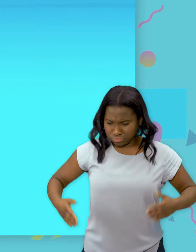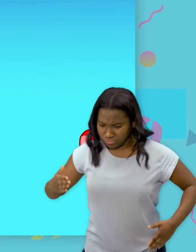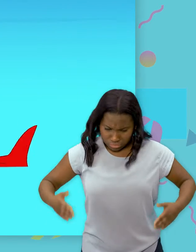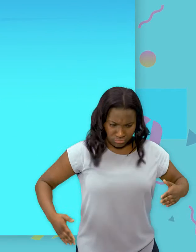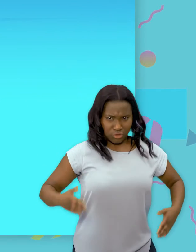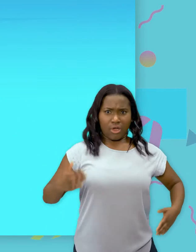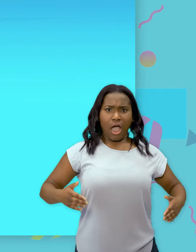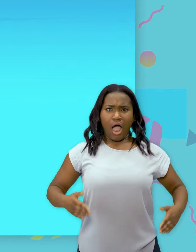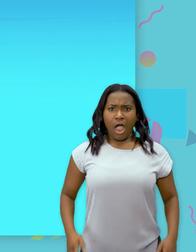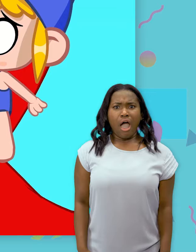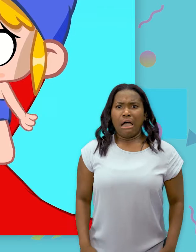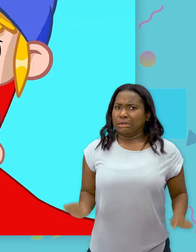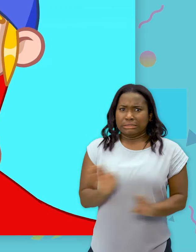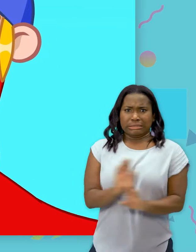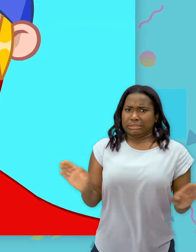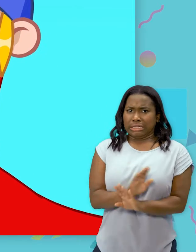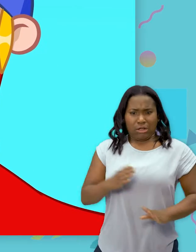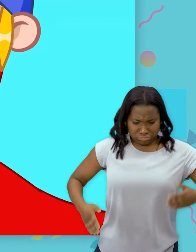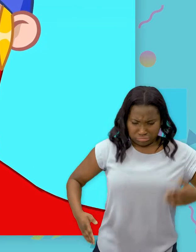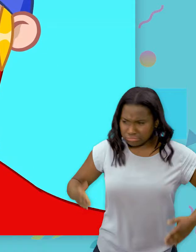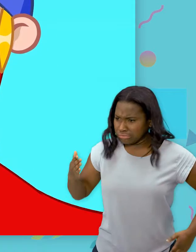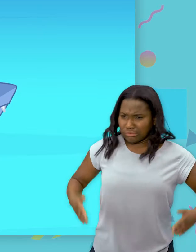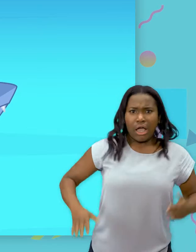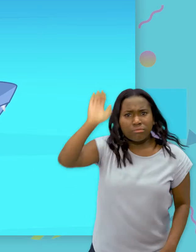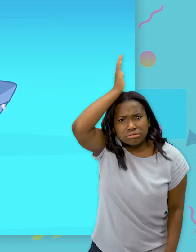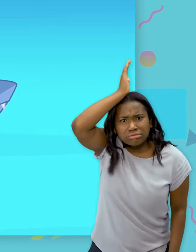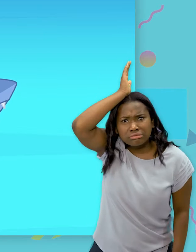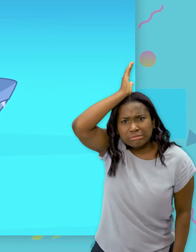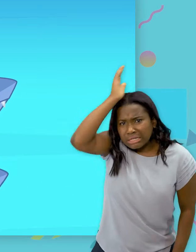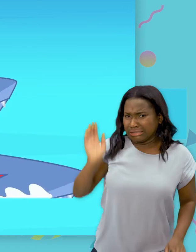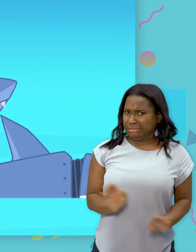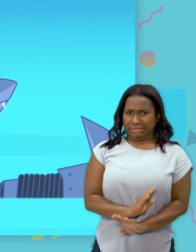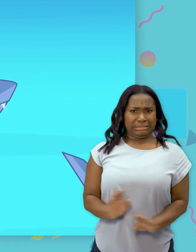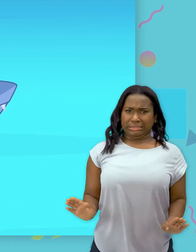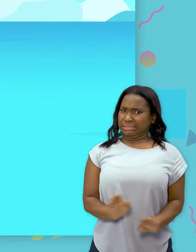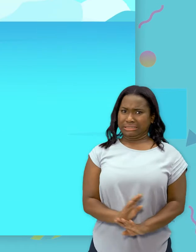Robots! Oh no, robot sharks.